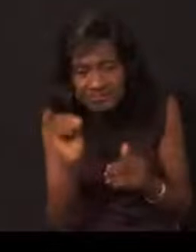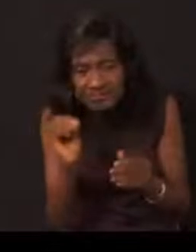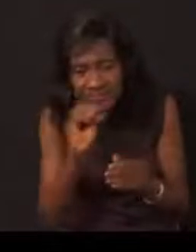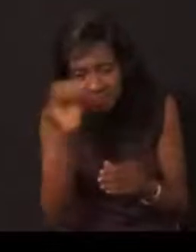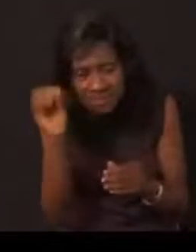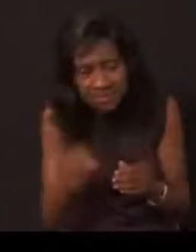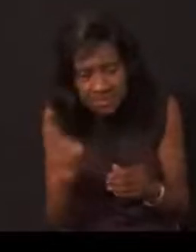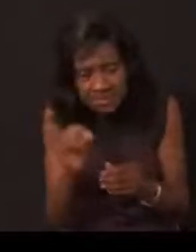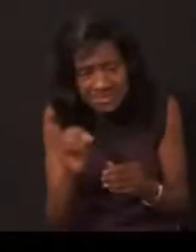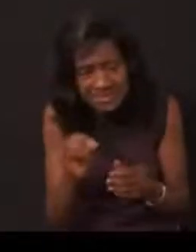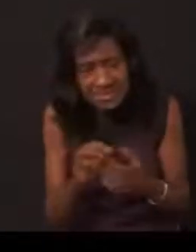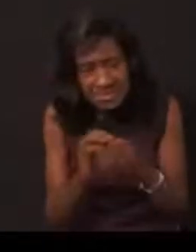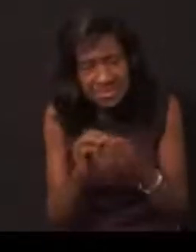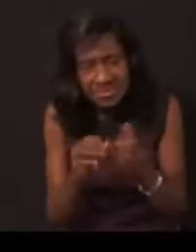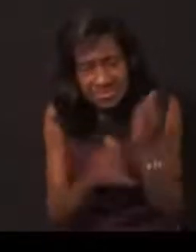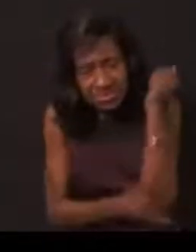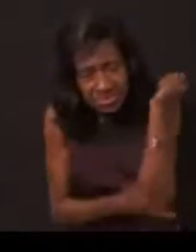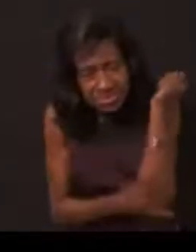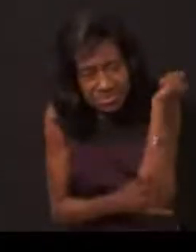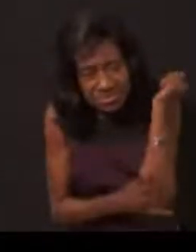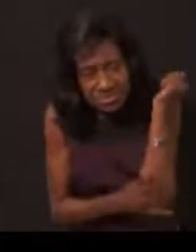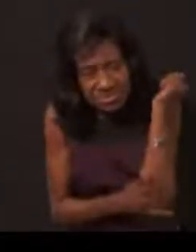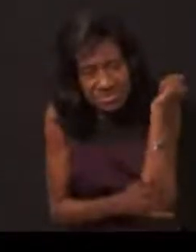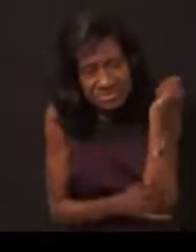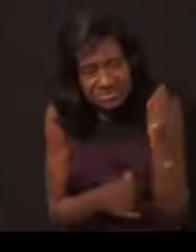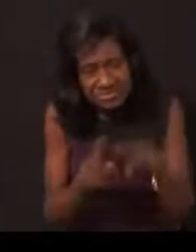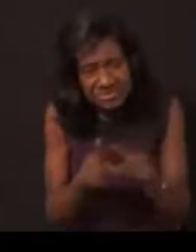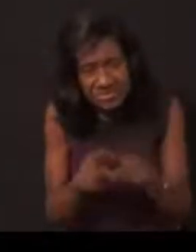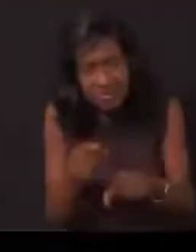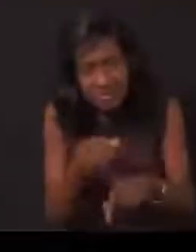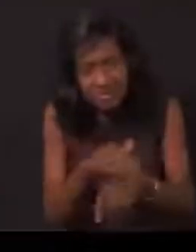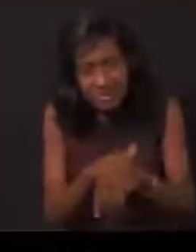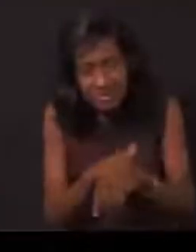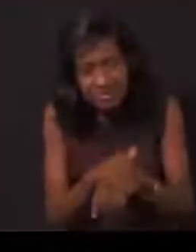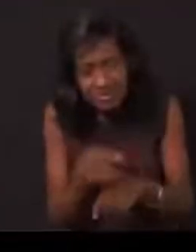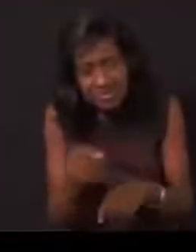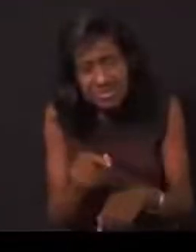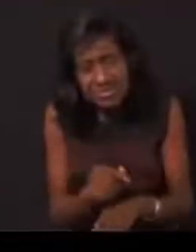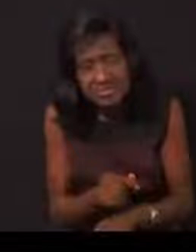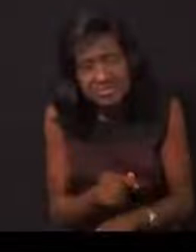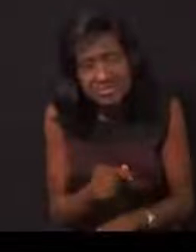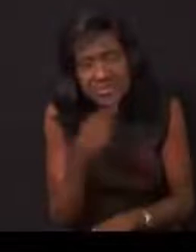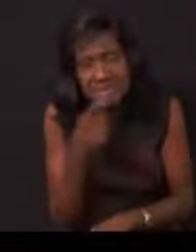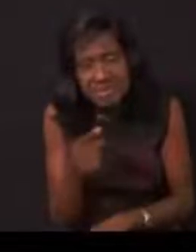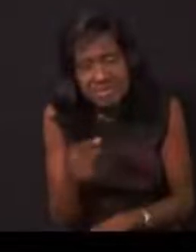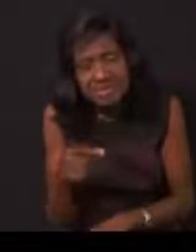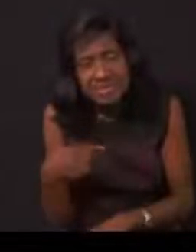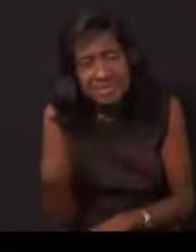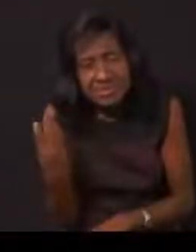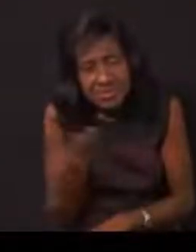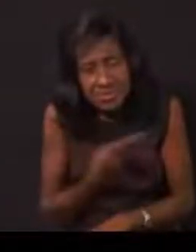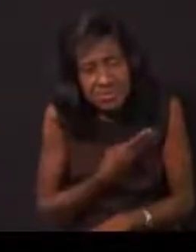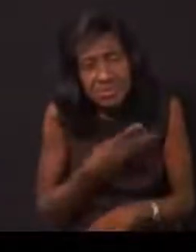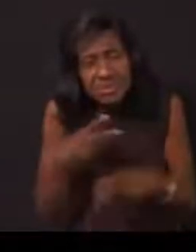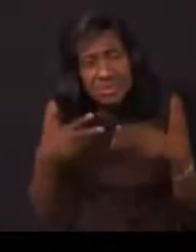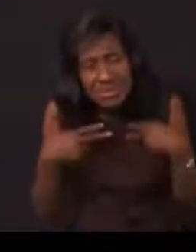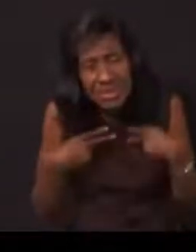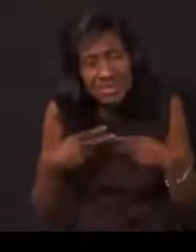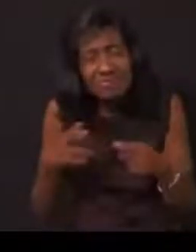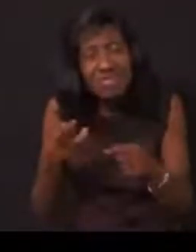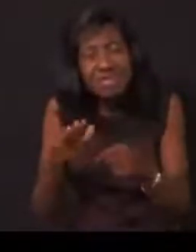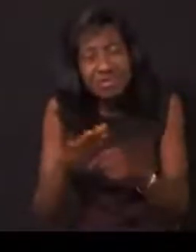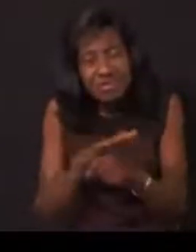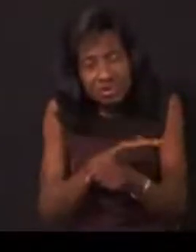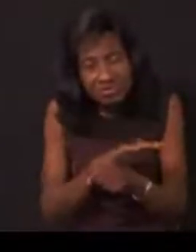like Australia or New Zealand or the United Kingdom. So we are well provided for in terms of hospital level